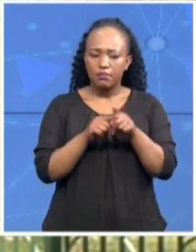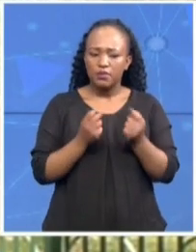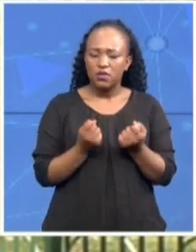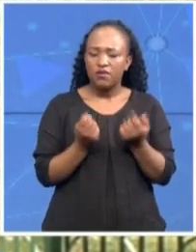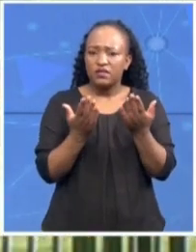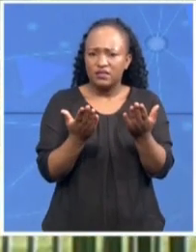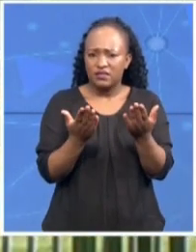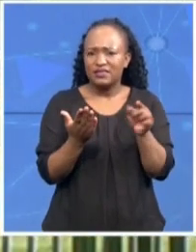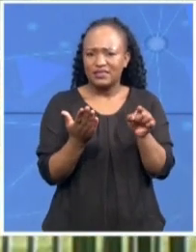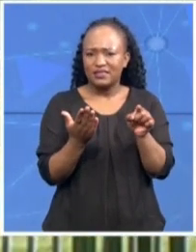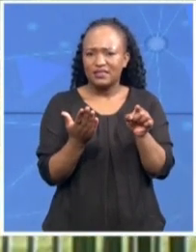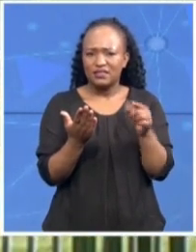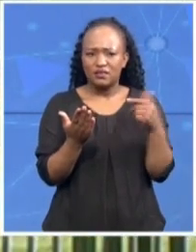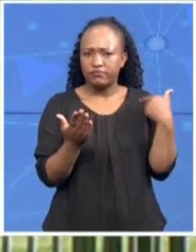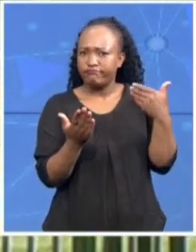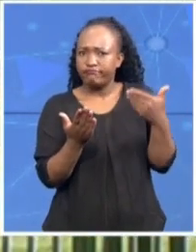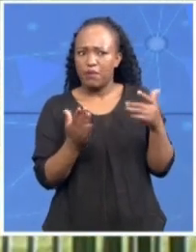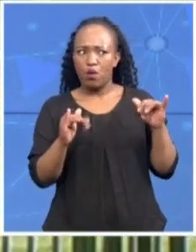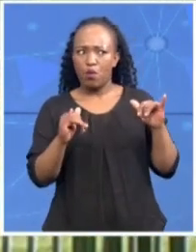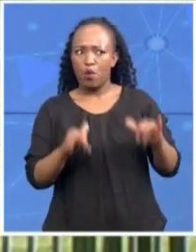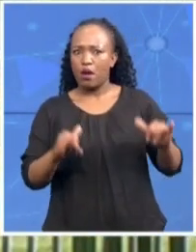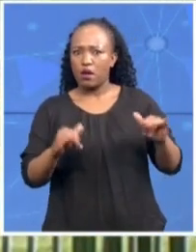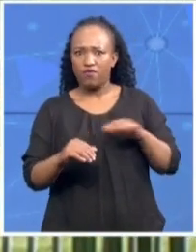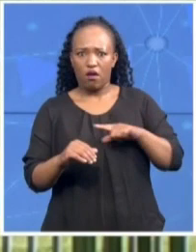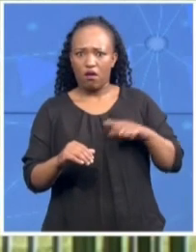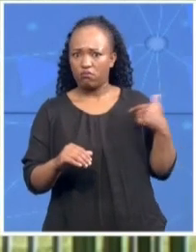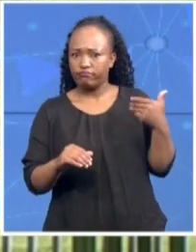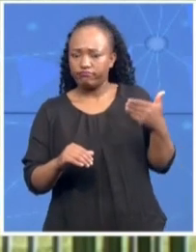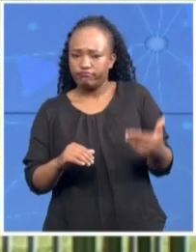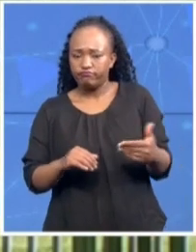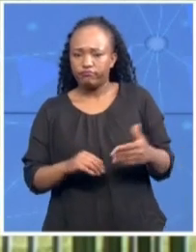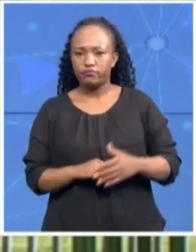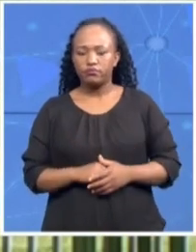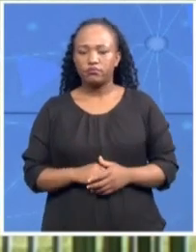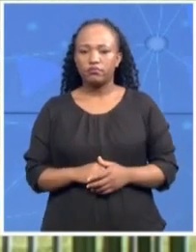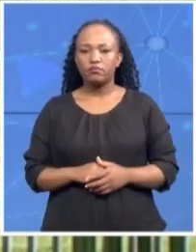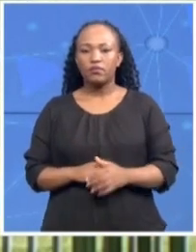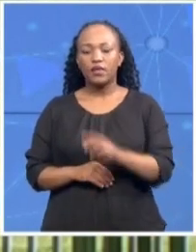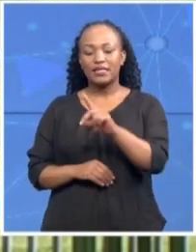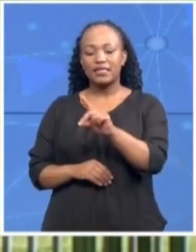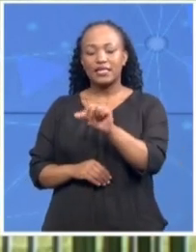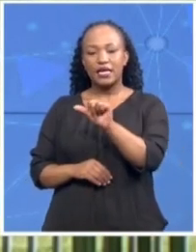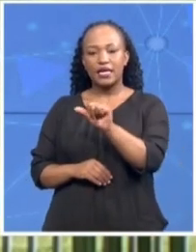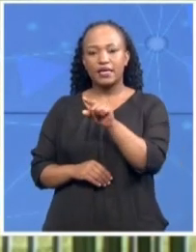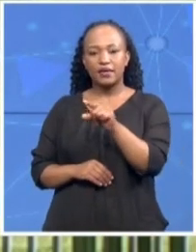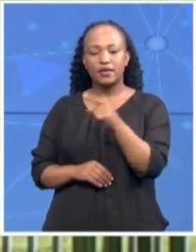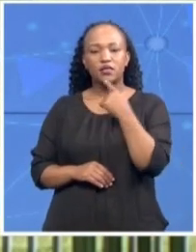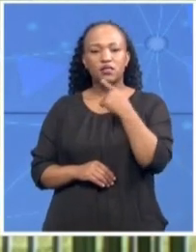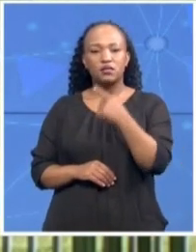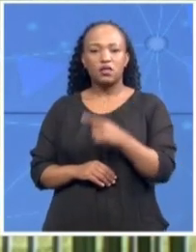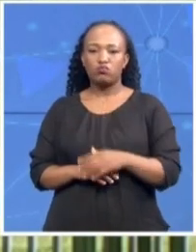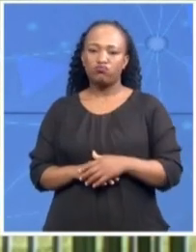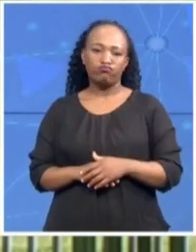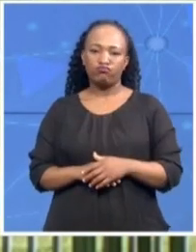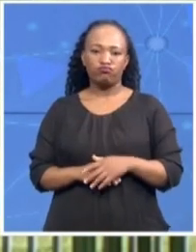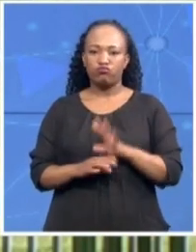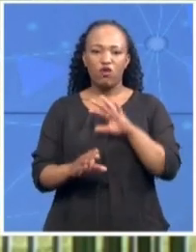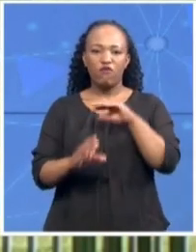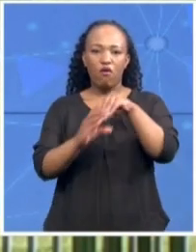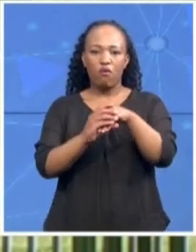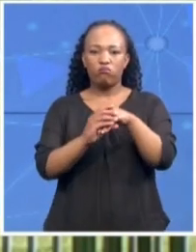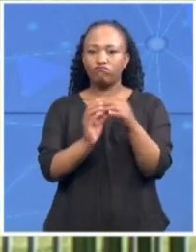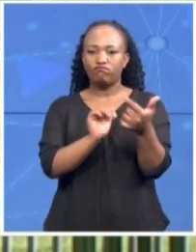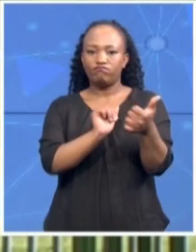all these years. On the other hand, the DA says it will not participate in a coalition if needs be in